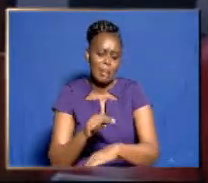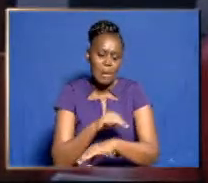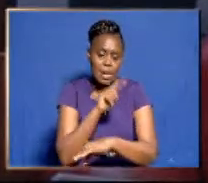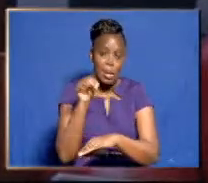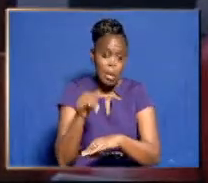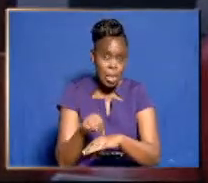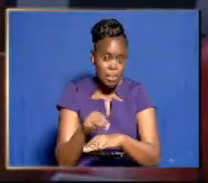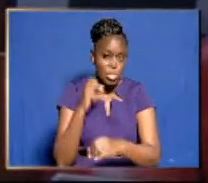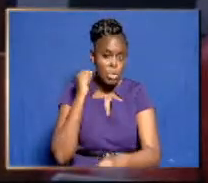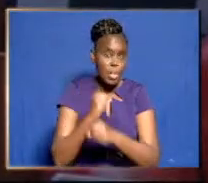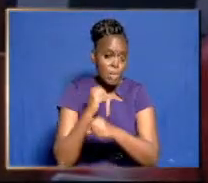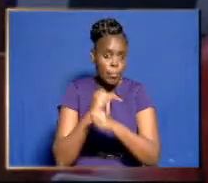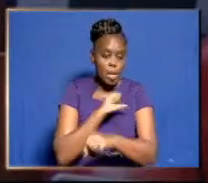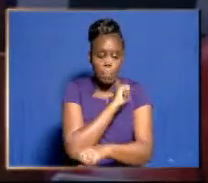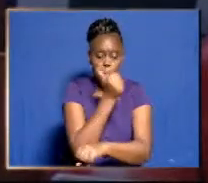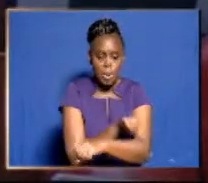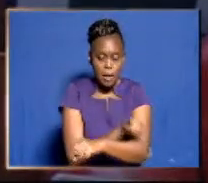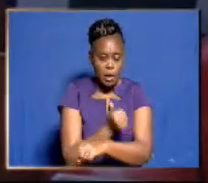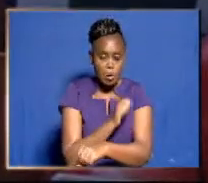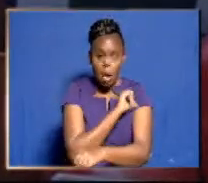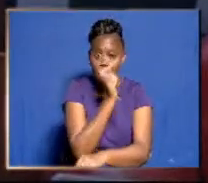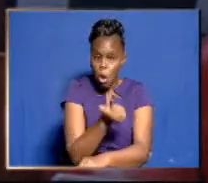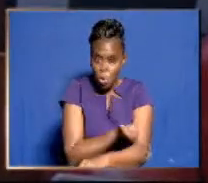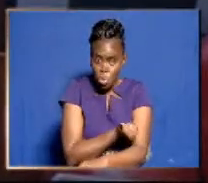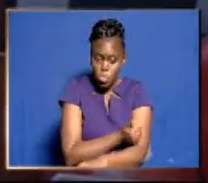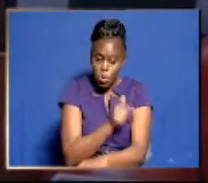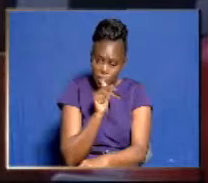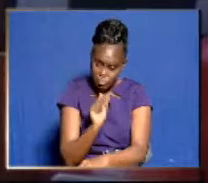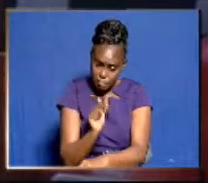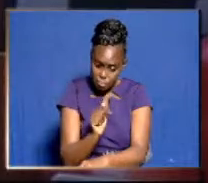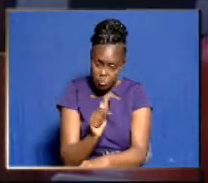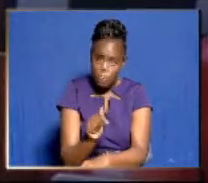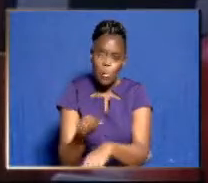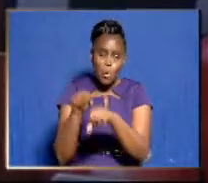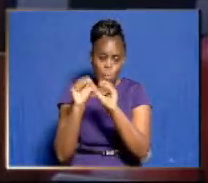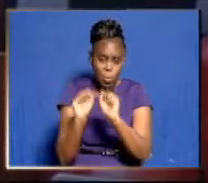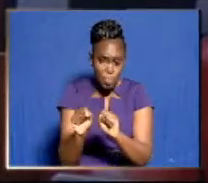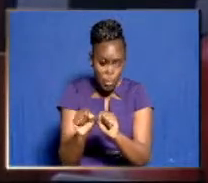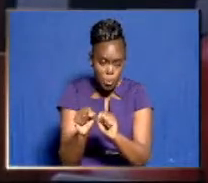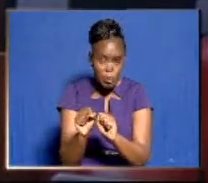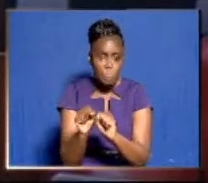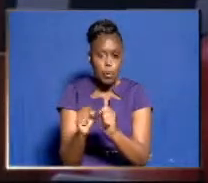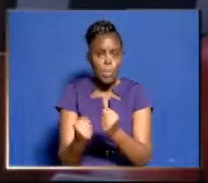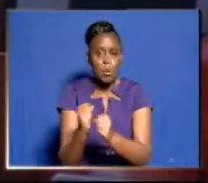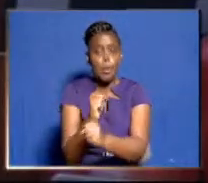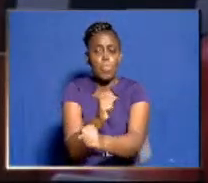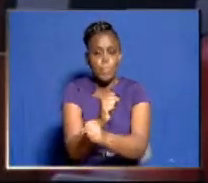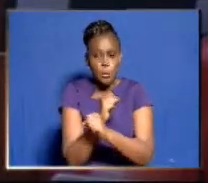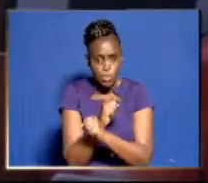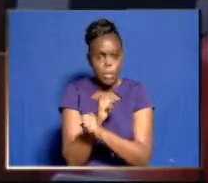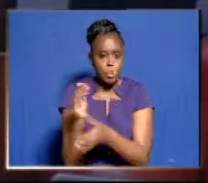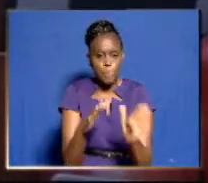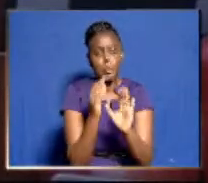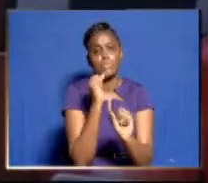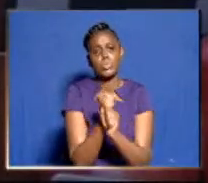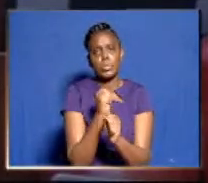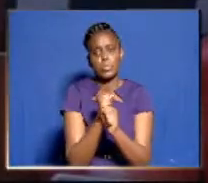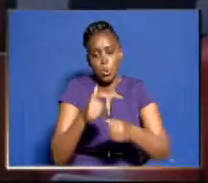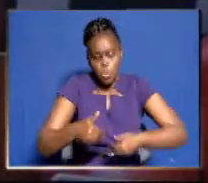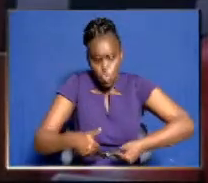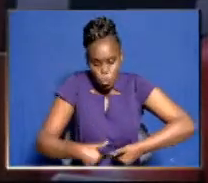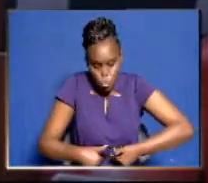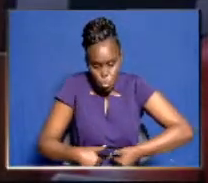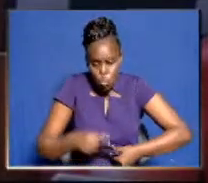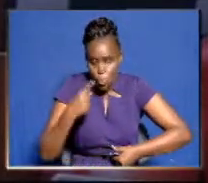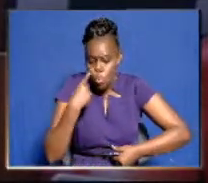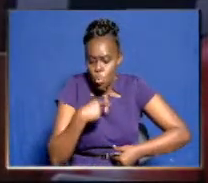area, or this authority has the potential to secure job opportunities for our youth who